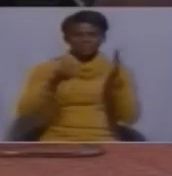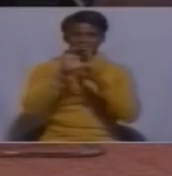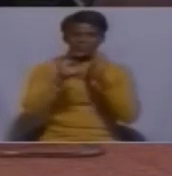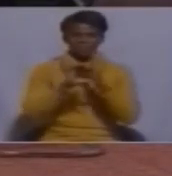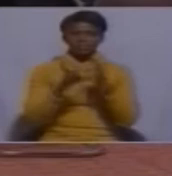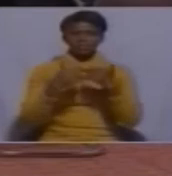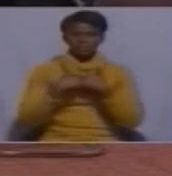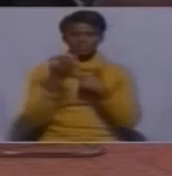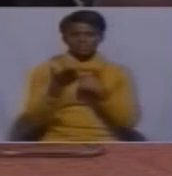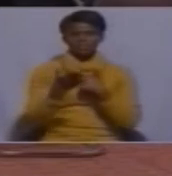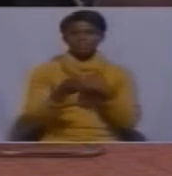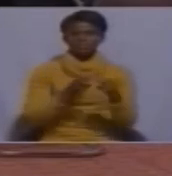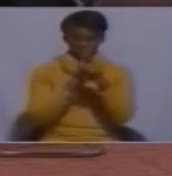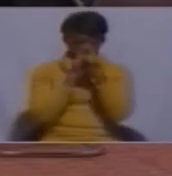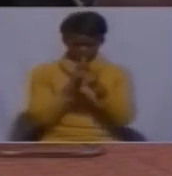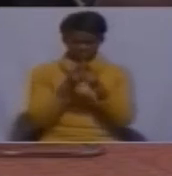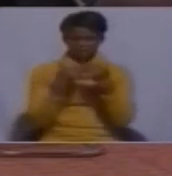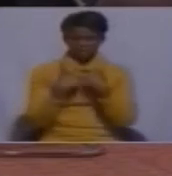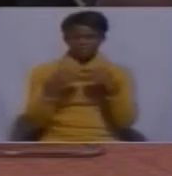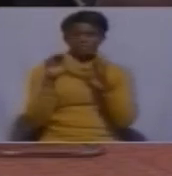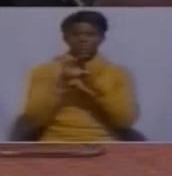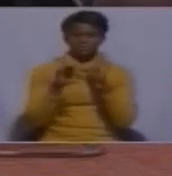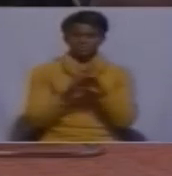have it, with respect to the Constitutional Court,